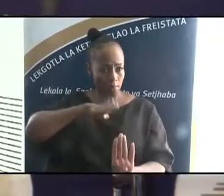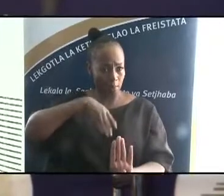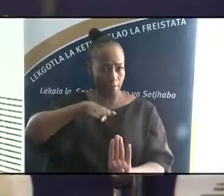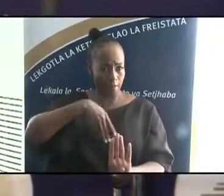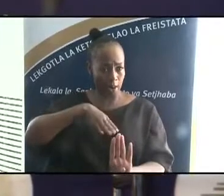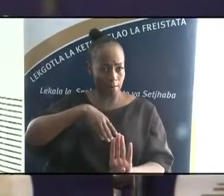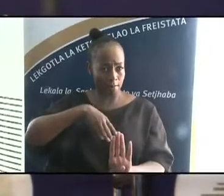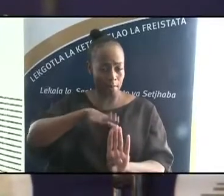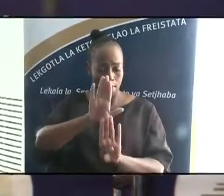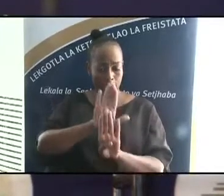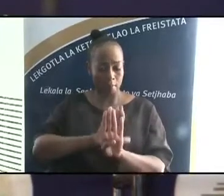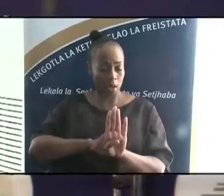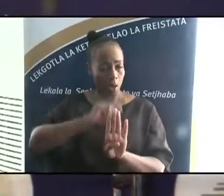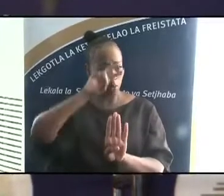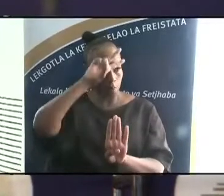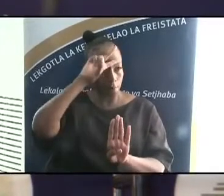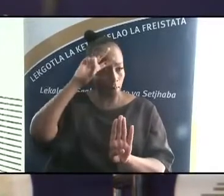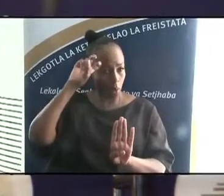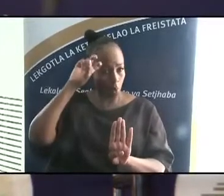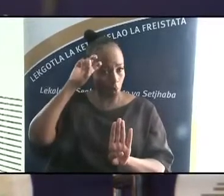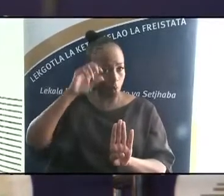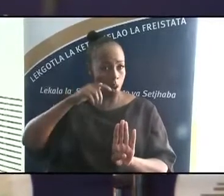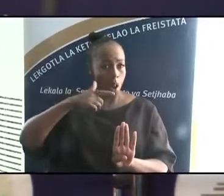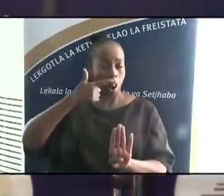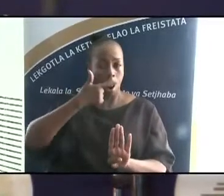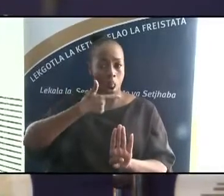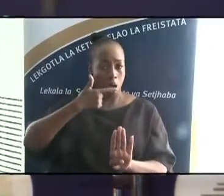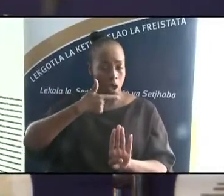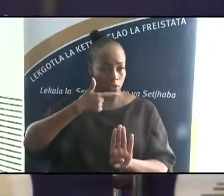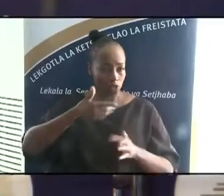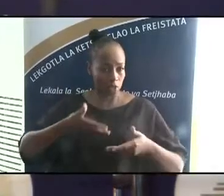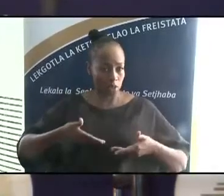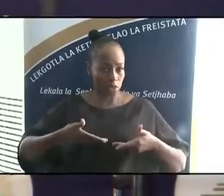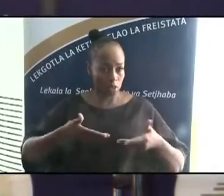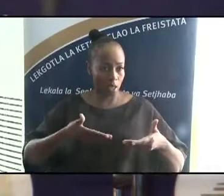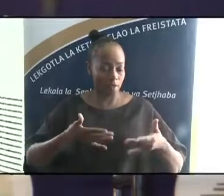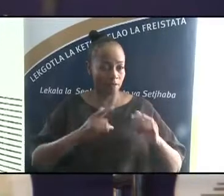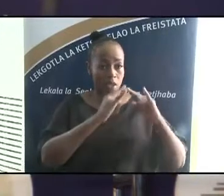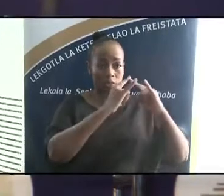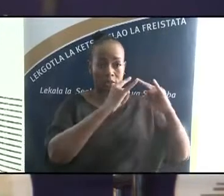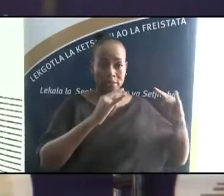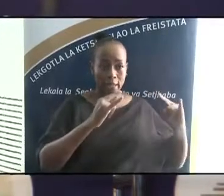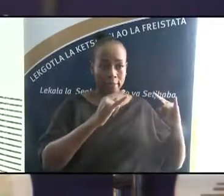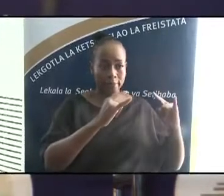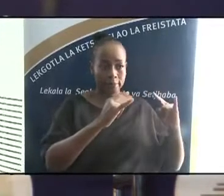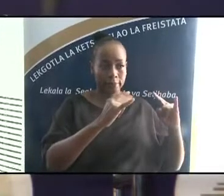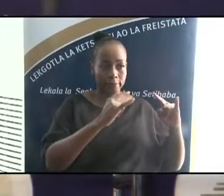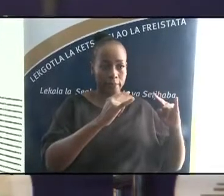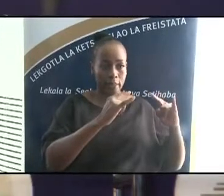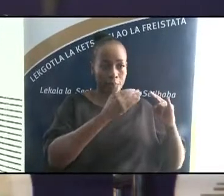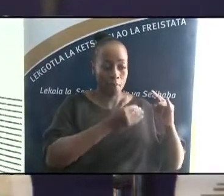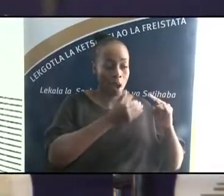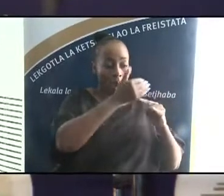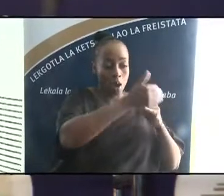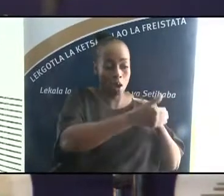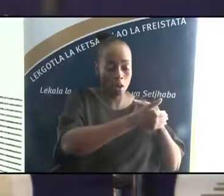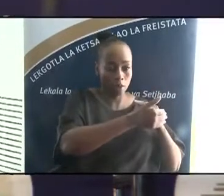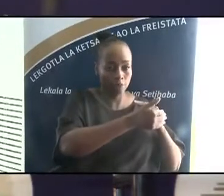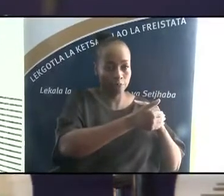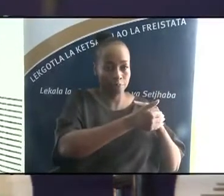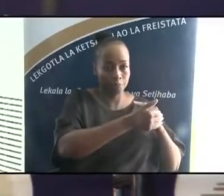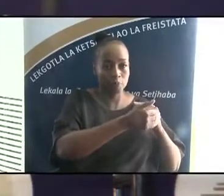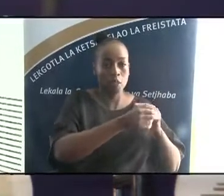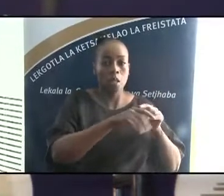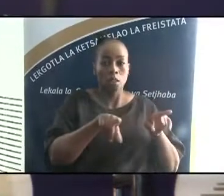text will have their lunch served at the tent behind the chamber, and that all